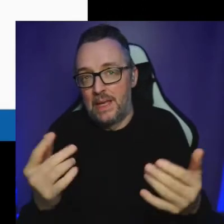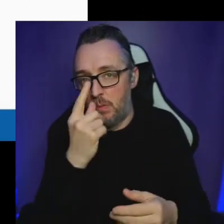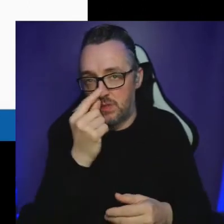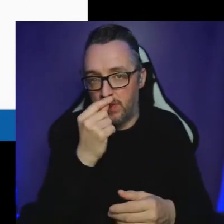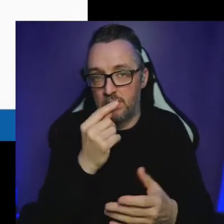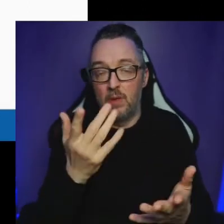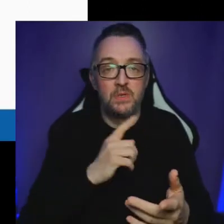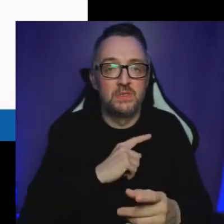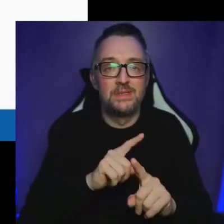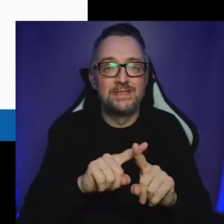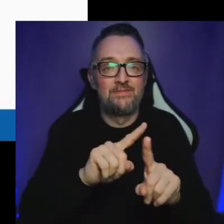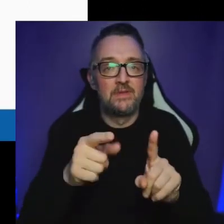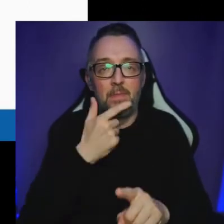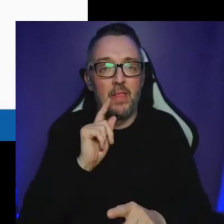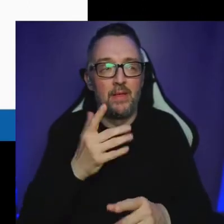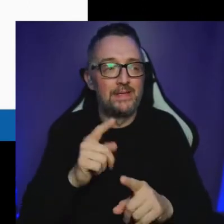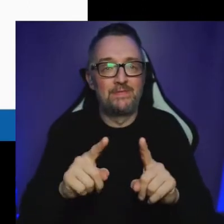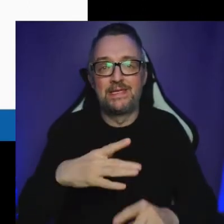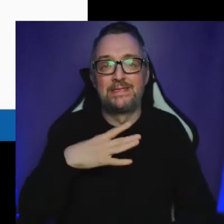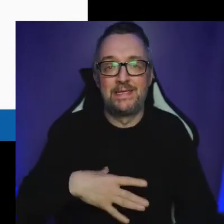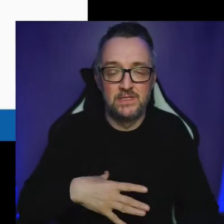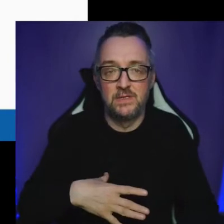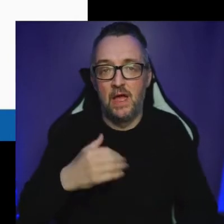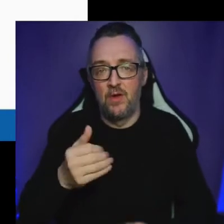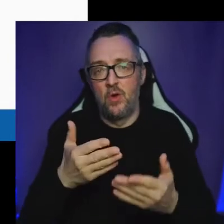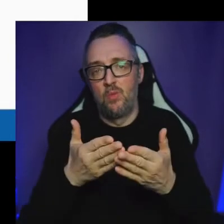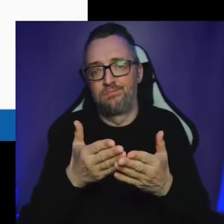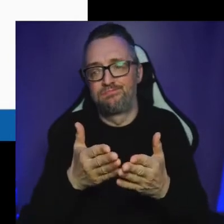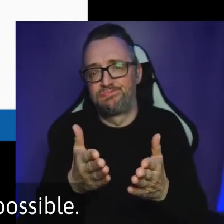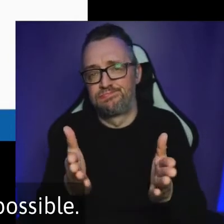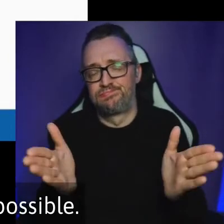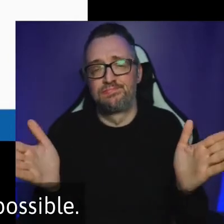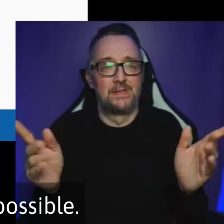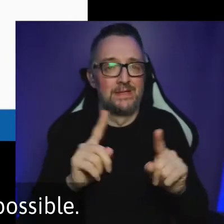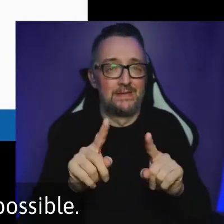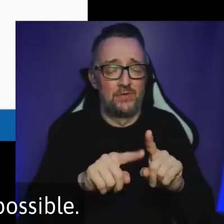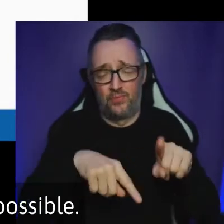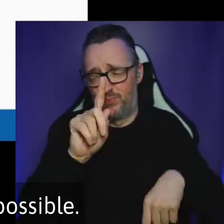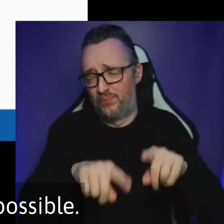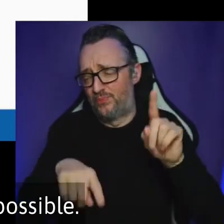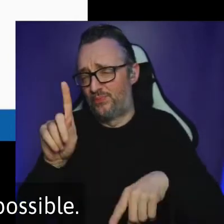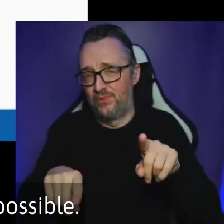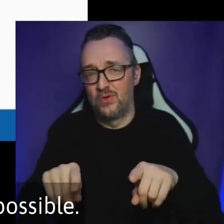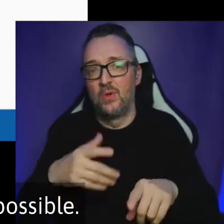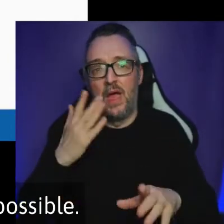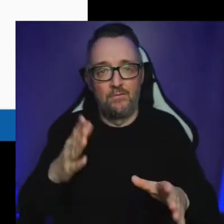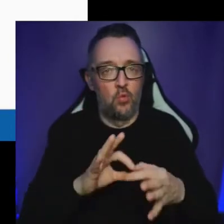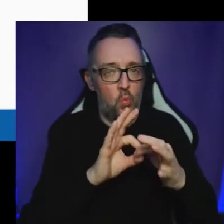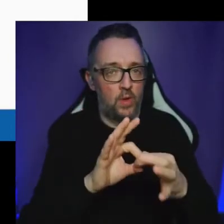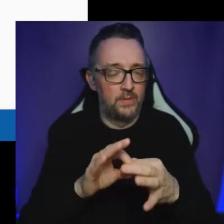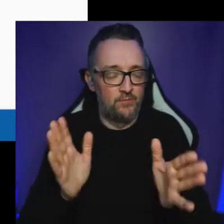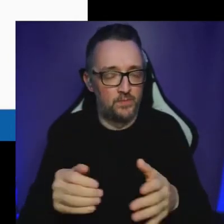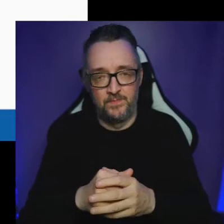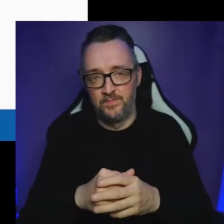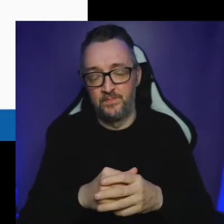vary, and there are a wide variety of people with a wide variety of needs, so we need to try and collaborate as broadly as possible. Again,